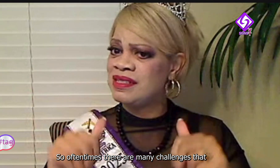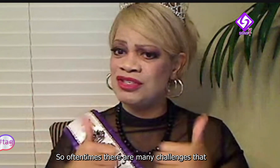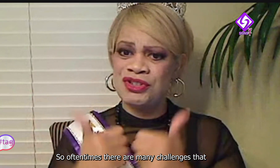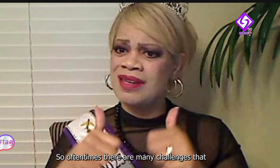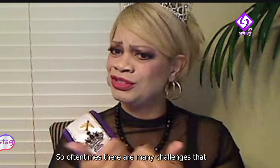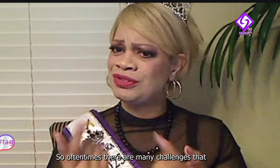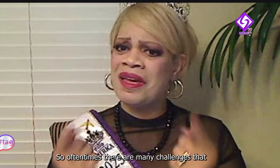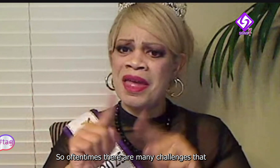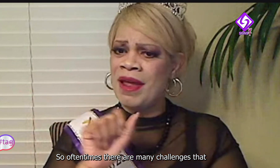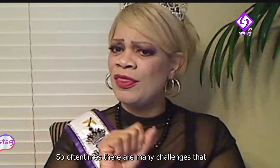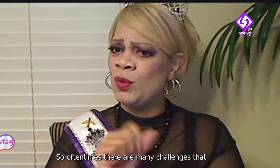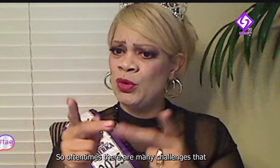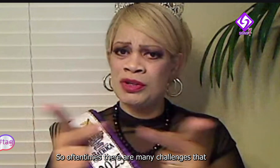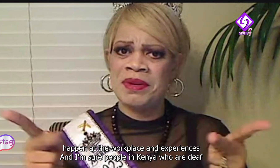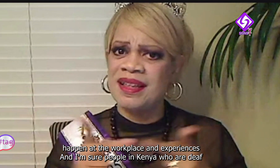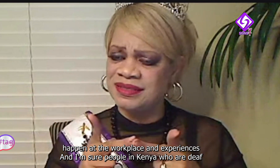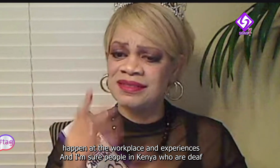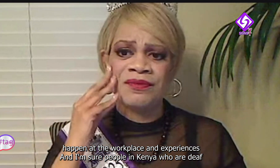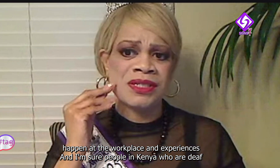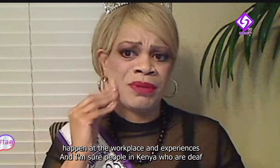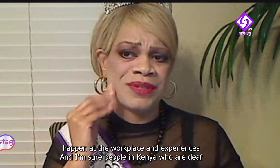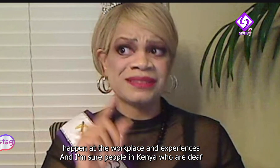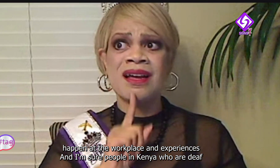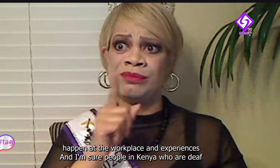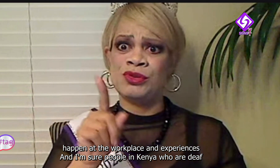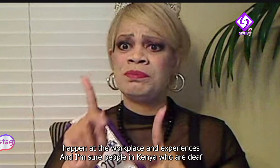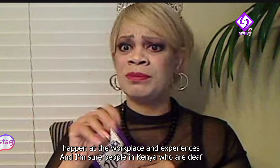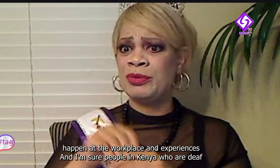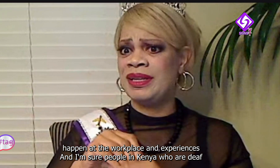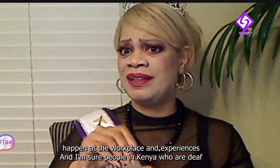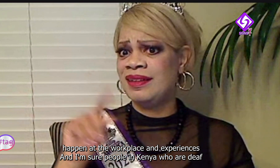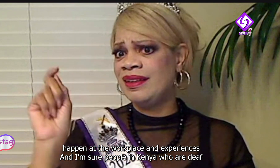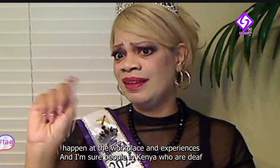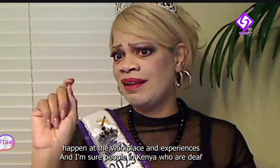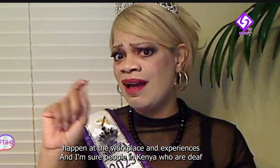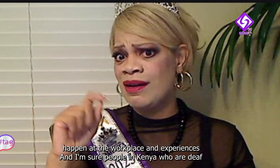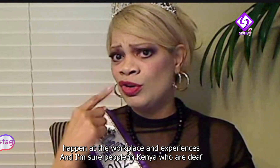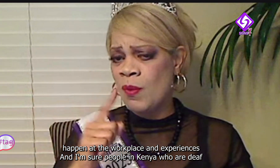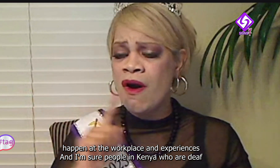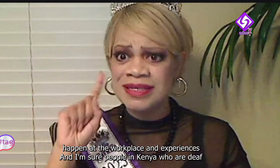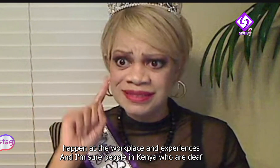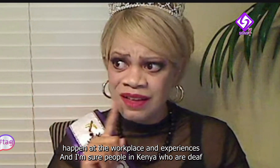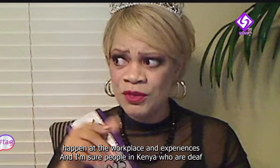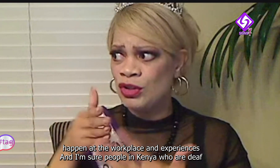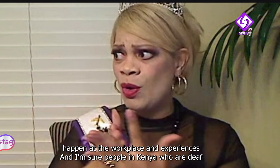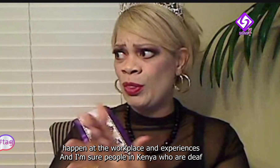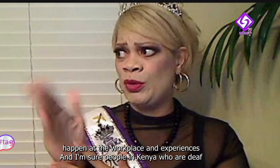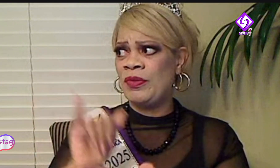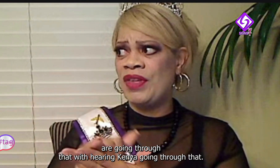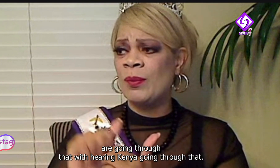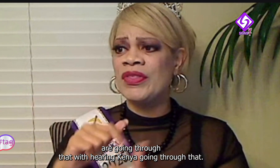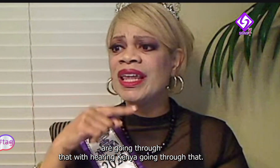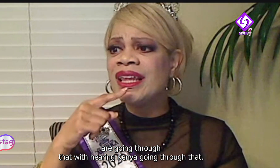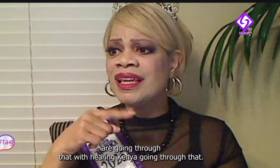oftentimes there are many challenges that happen at the workplace and experiences. And I'm sure people in Kenya who are